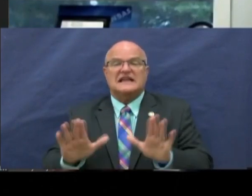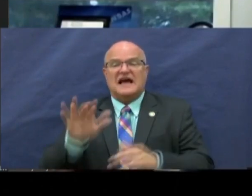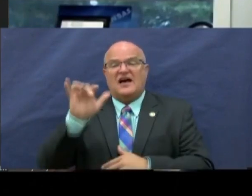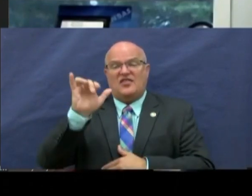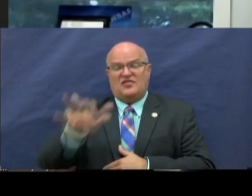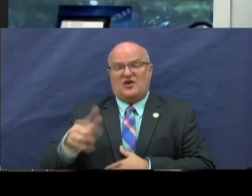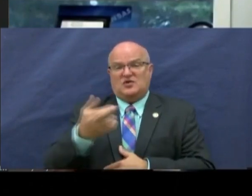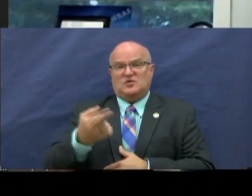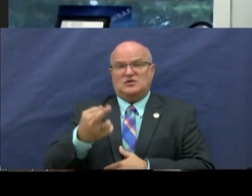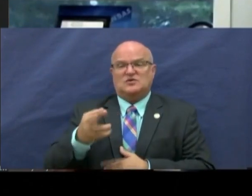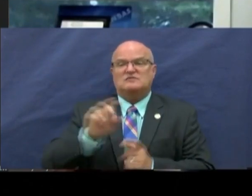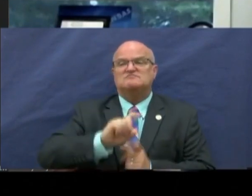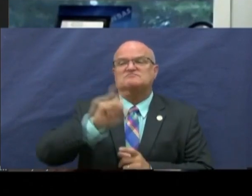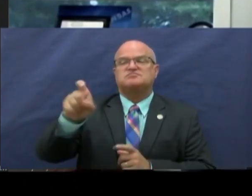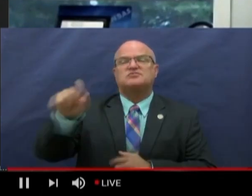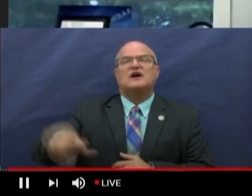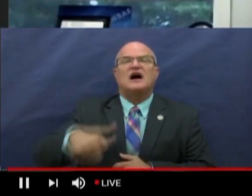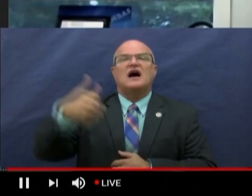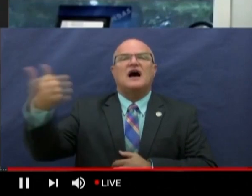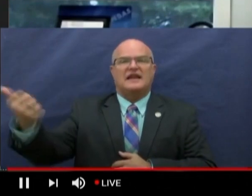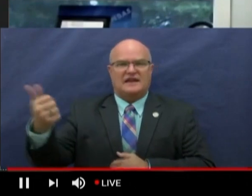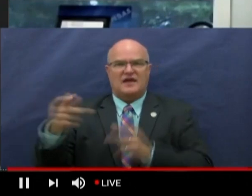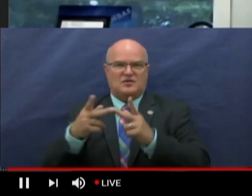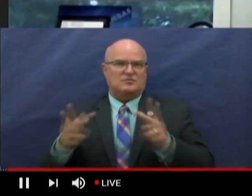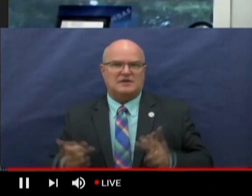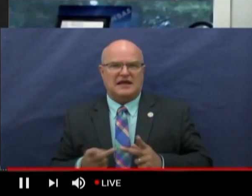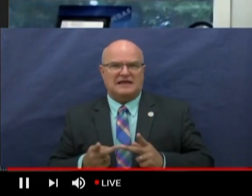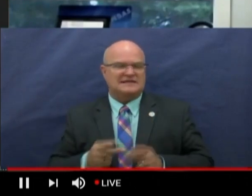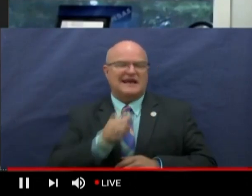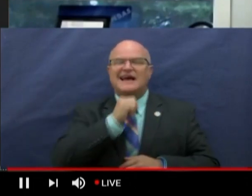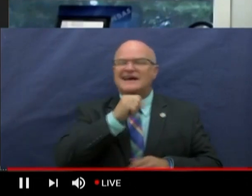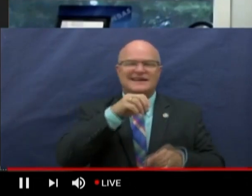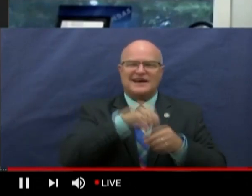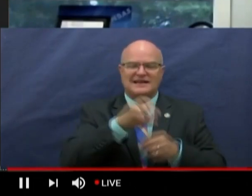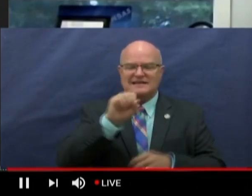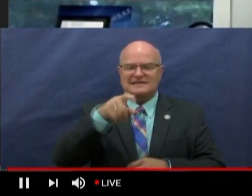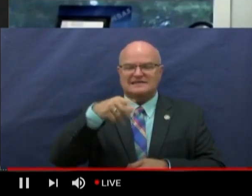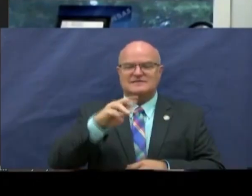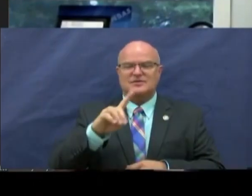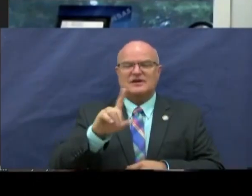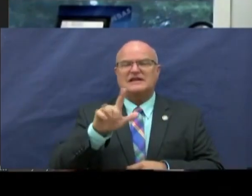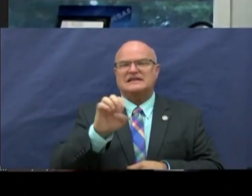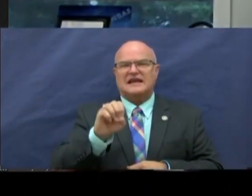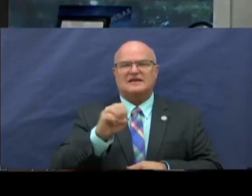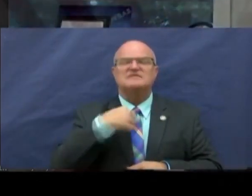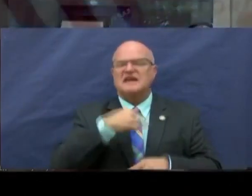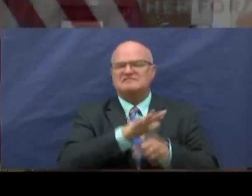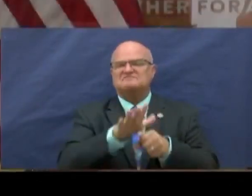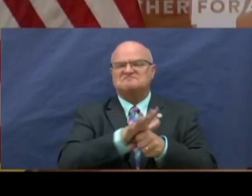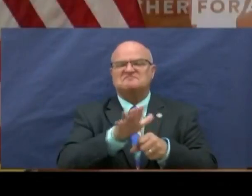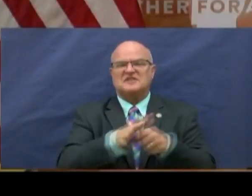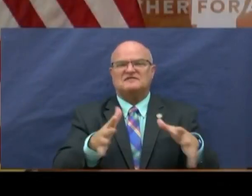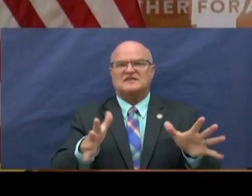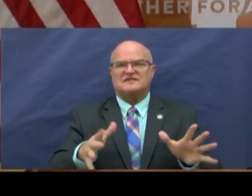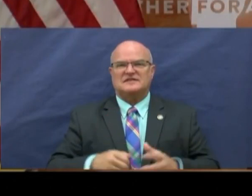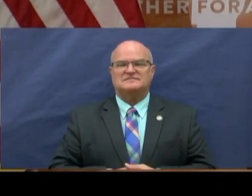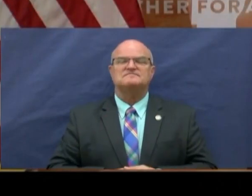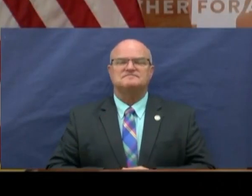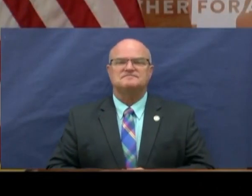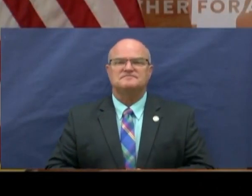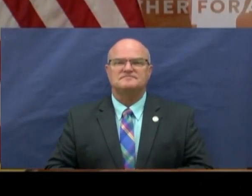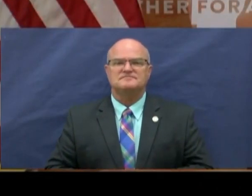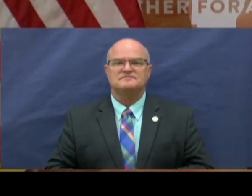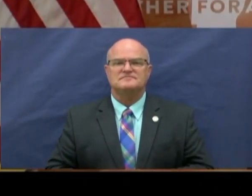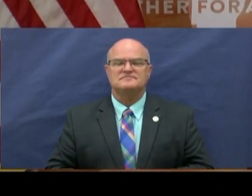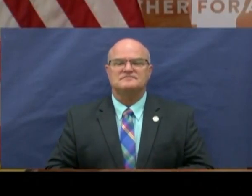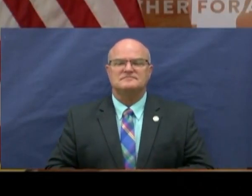resources to be distributed across the state rather than for them to opt in at this time. Next question.